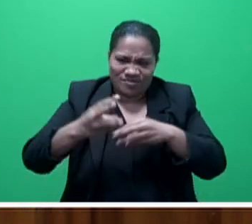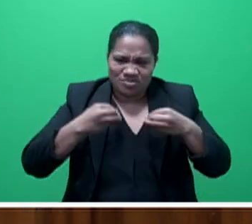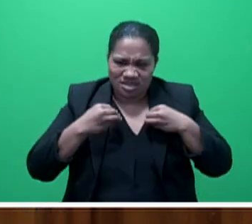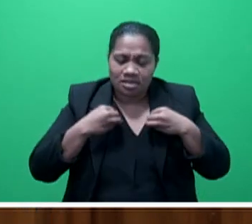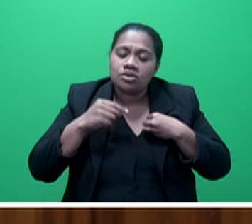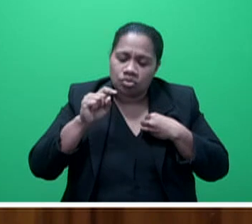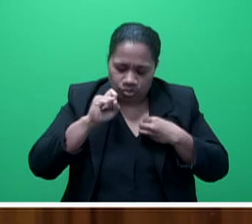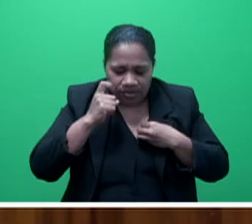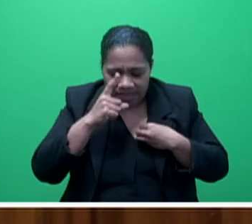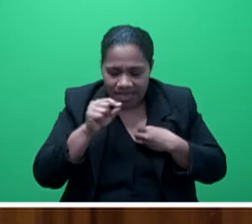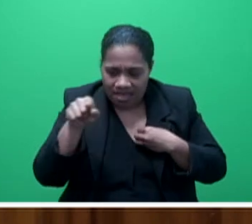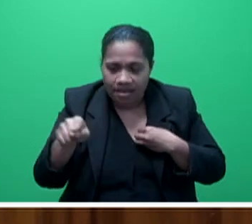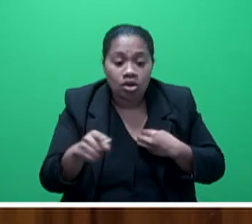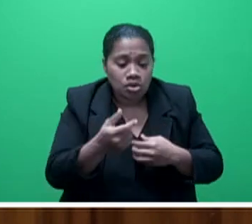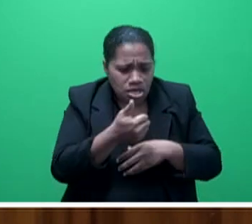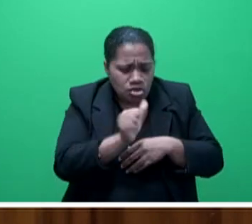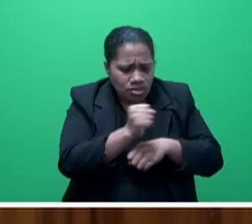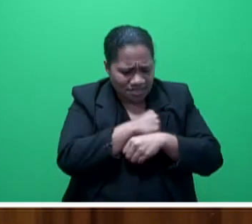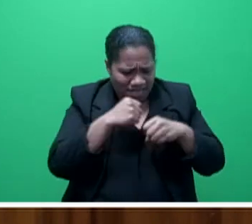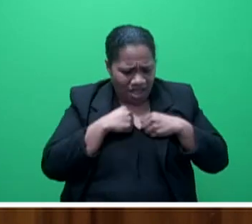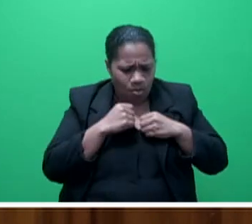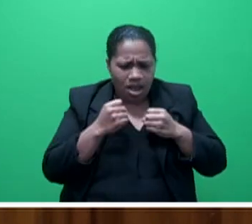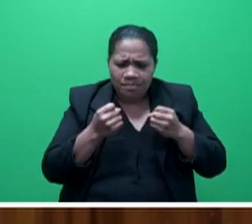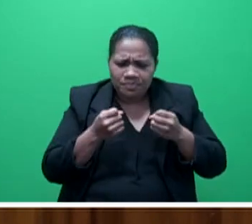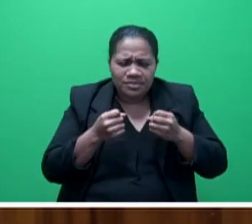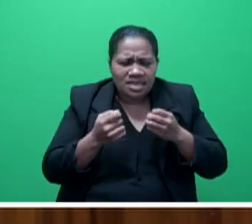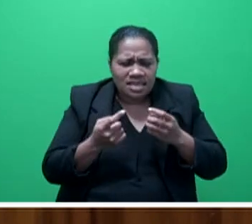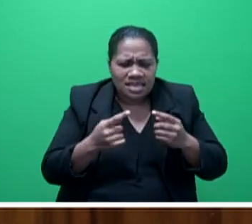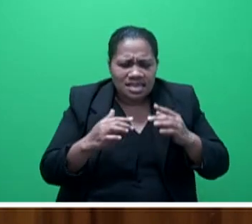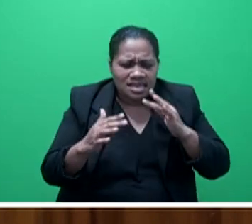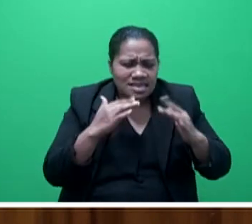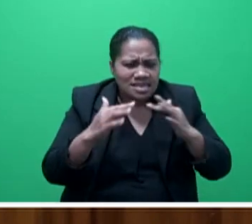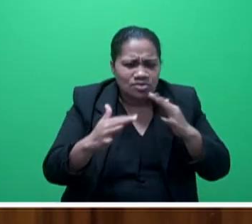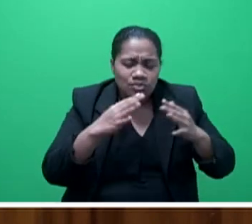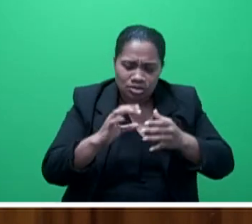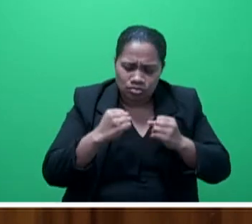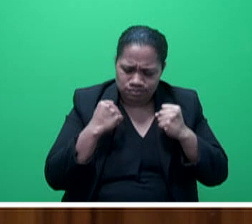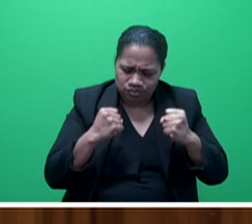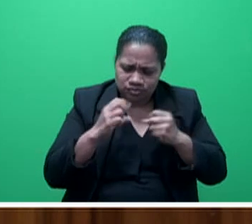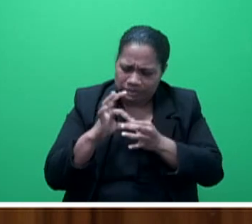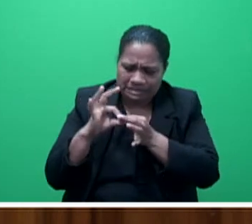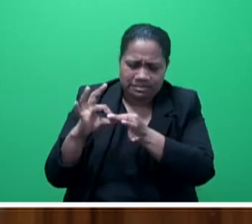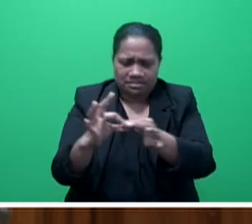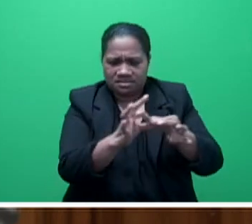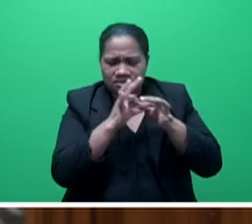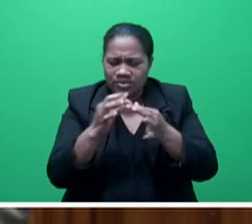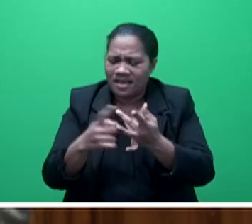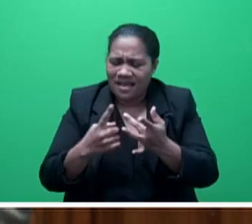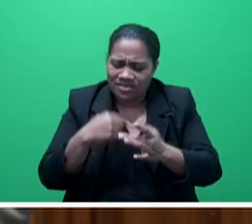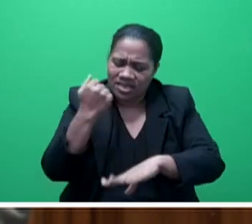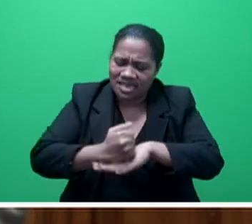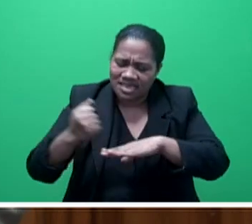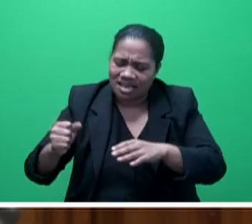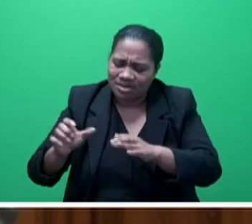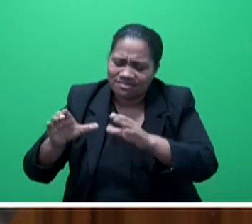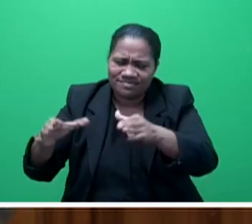such. We will use our existing networks and strengthen collaboration with other government ministries like Agriculture, the Department